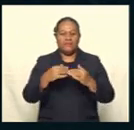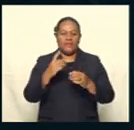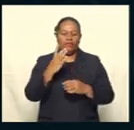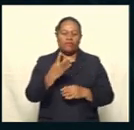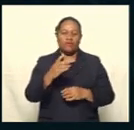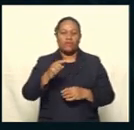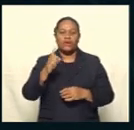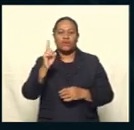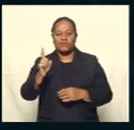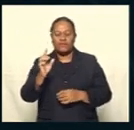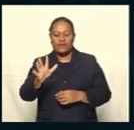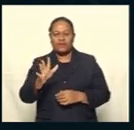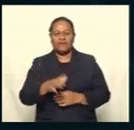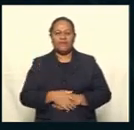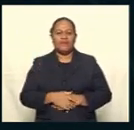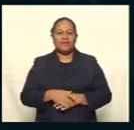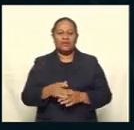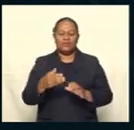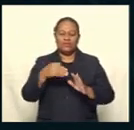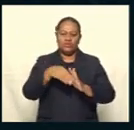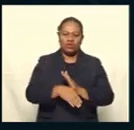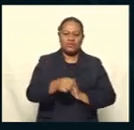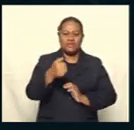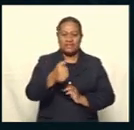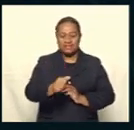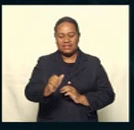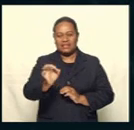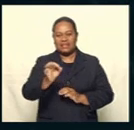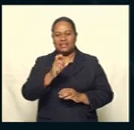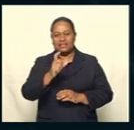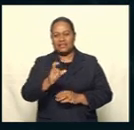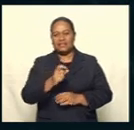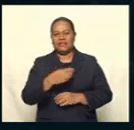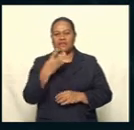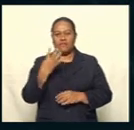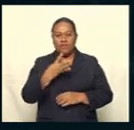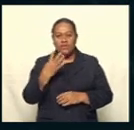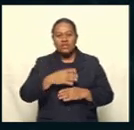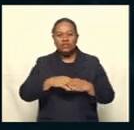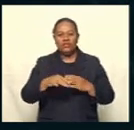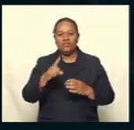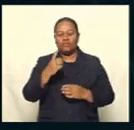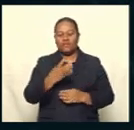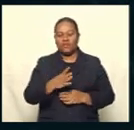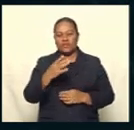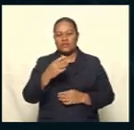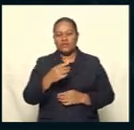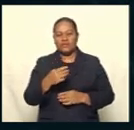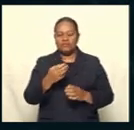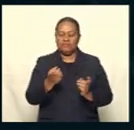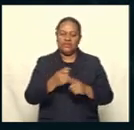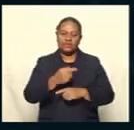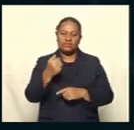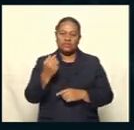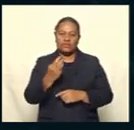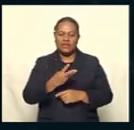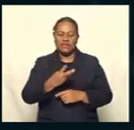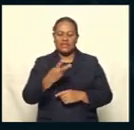4.5 kg cylinder will see a drop of 60 cents from $14.41 to